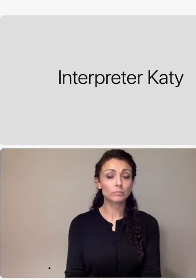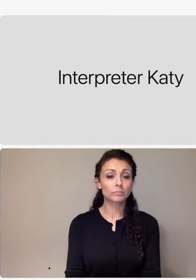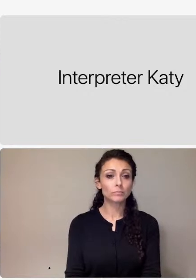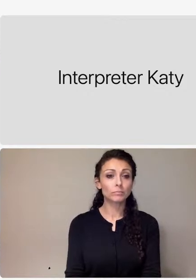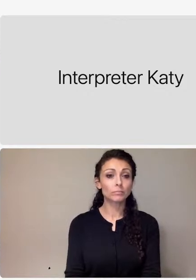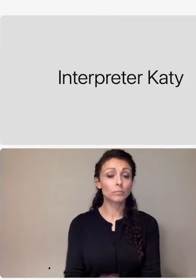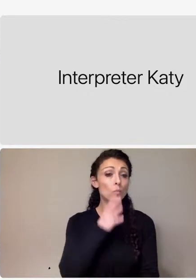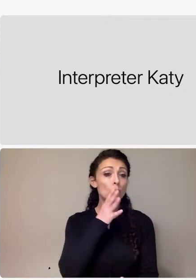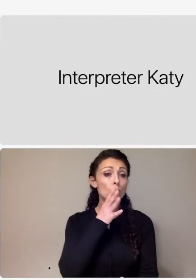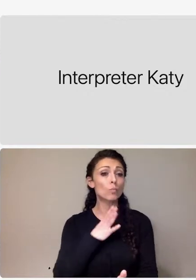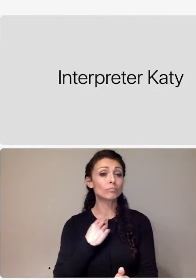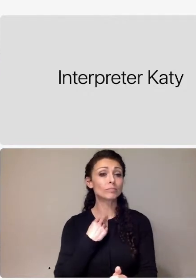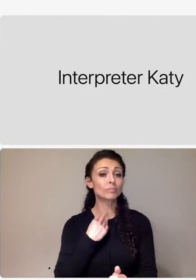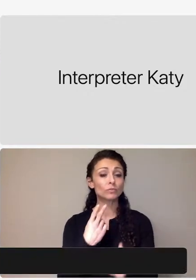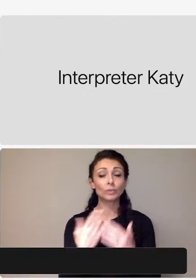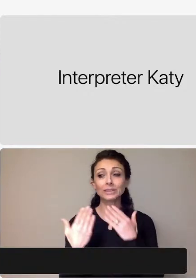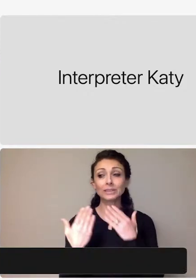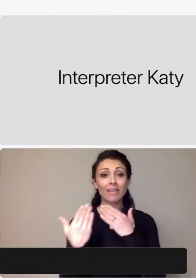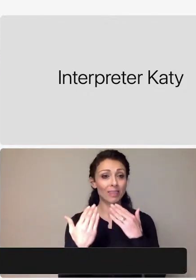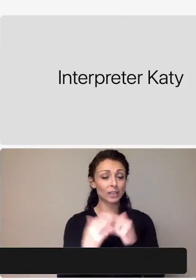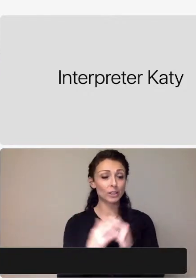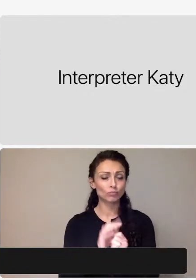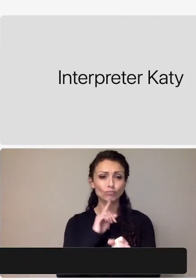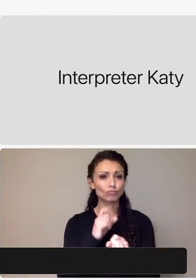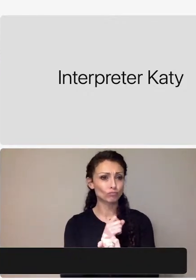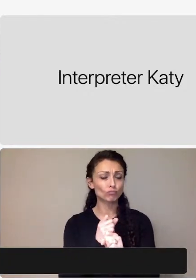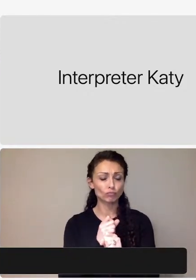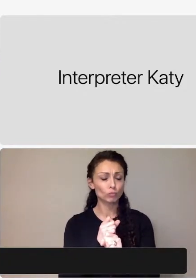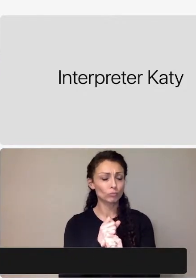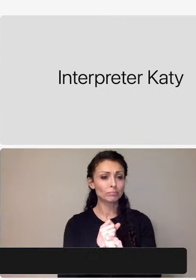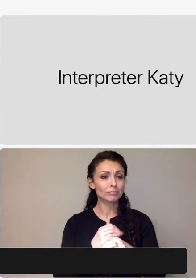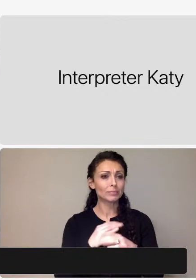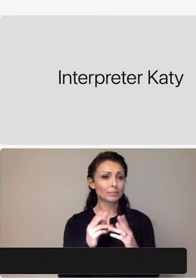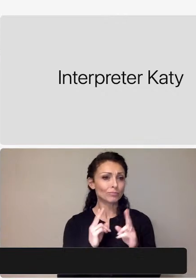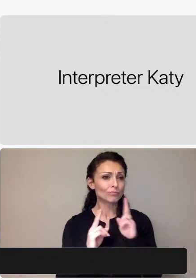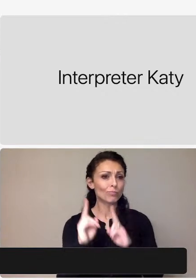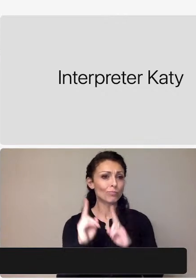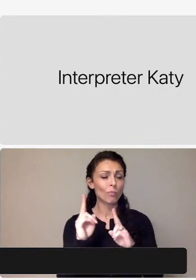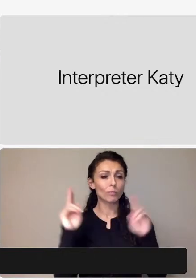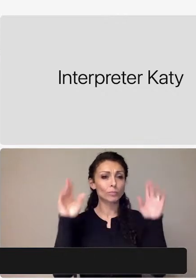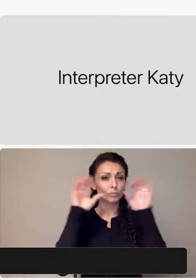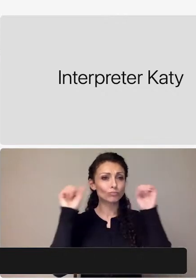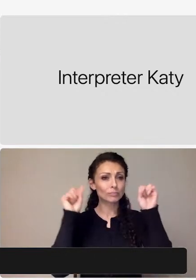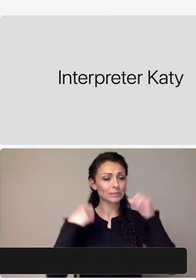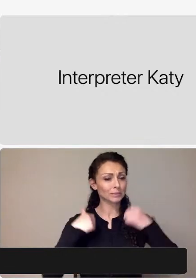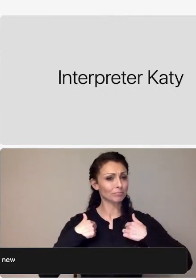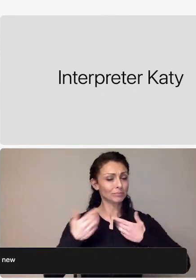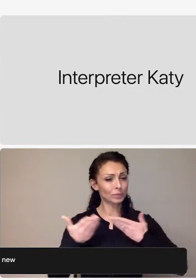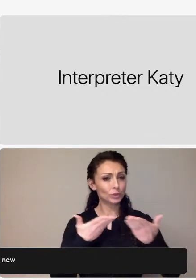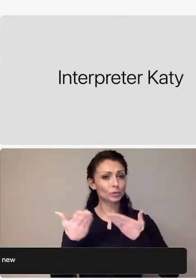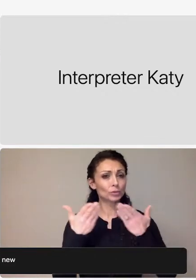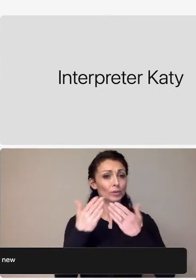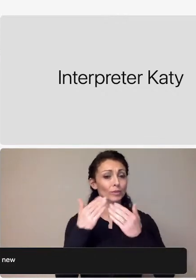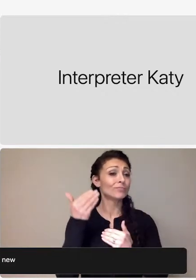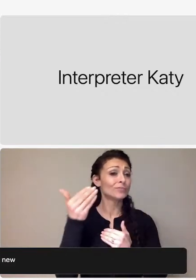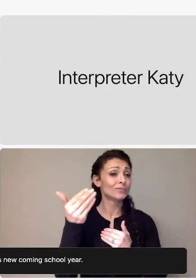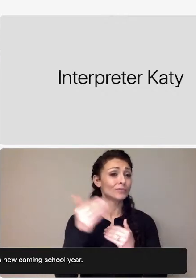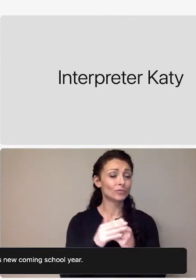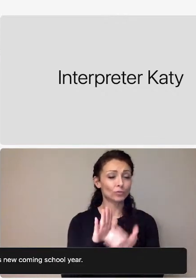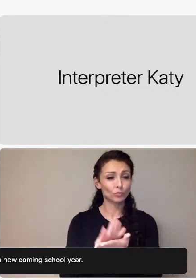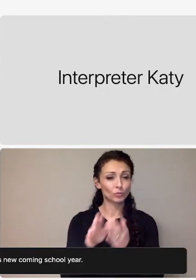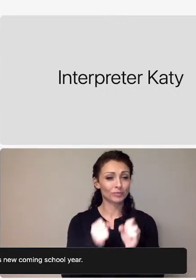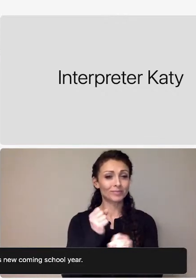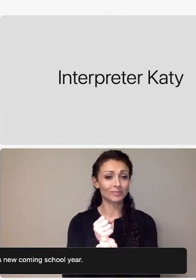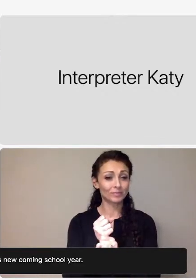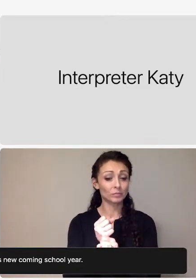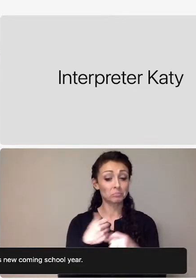thank you it is indeed a pleasure to serve as your president for this news for this new coming school year i